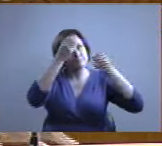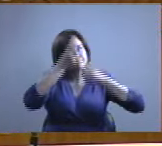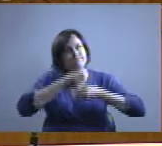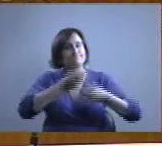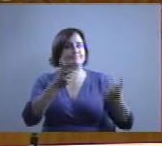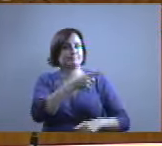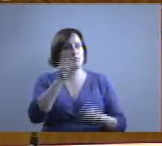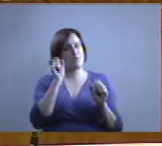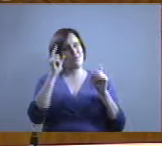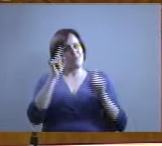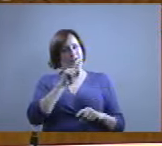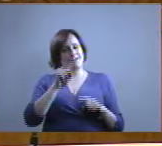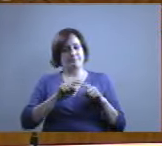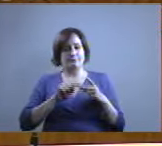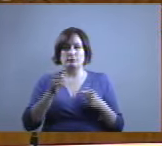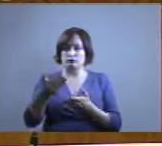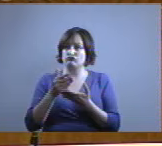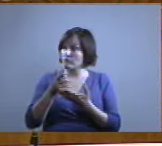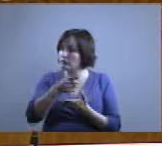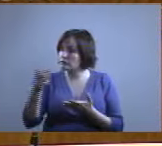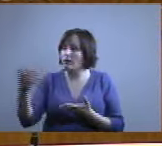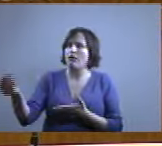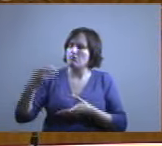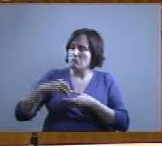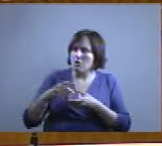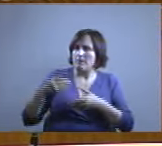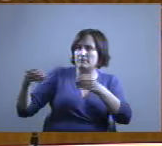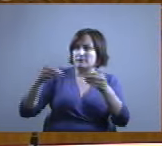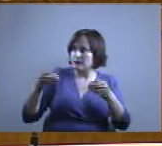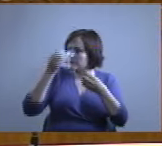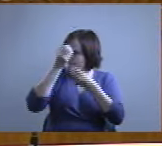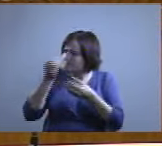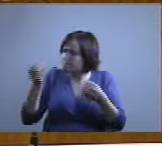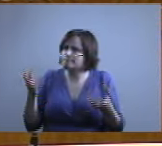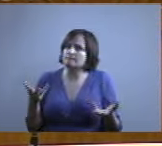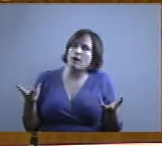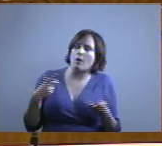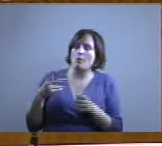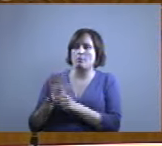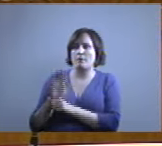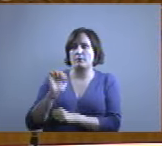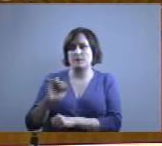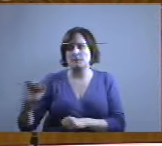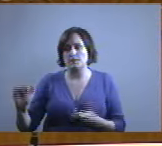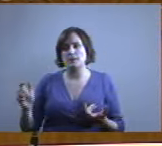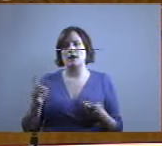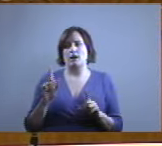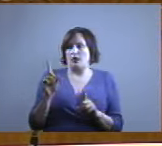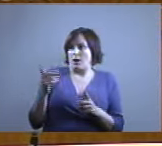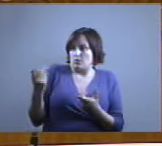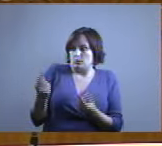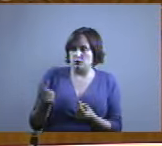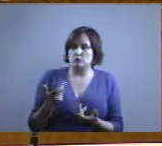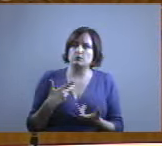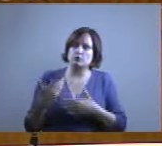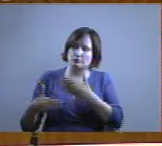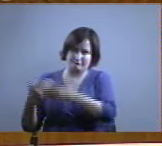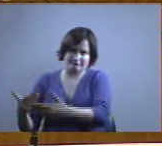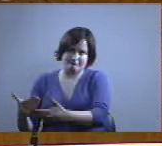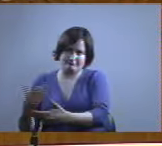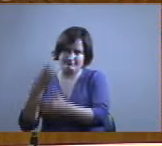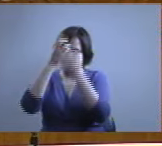for stakeholders on the changes, how they may affect them, and what should be done to implement them properly. I